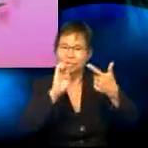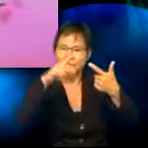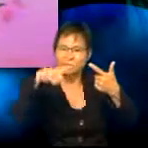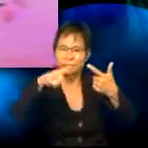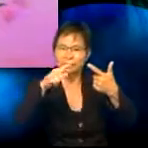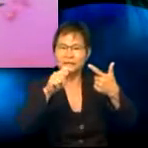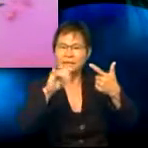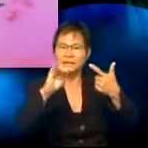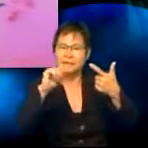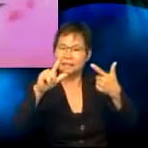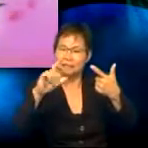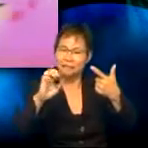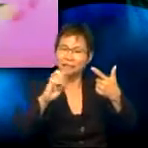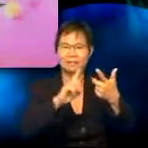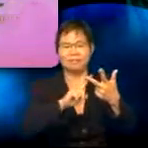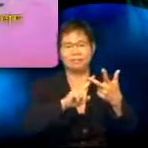receptacle,